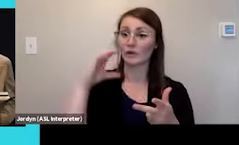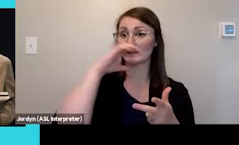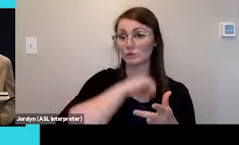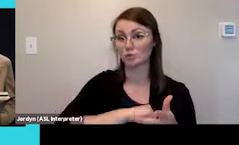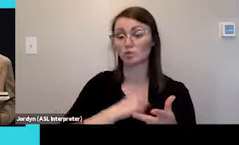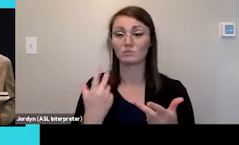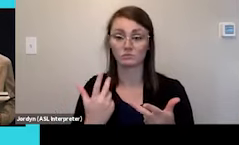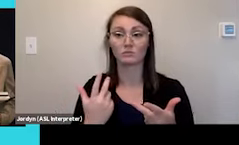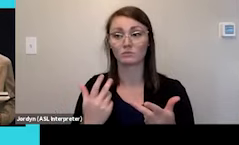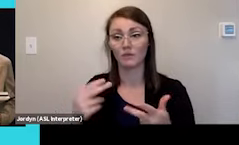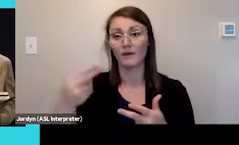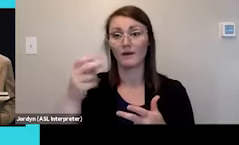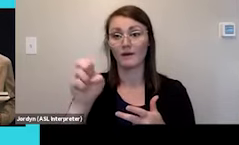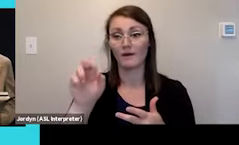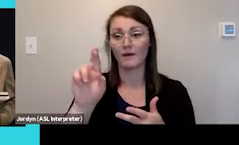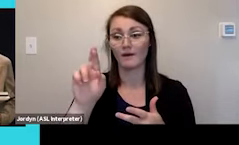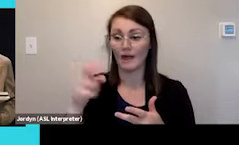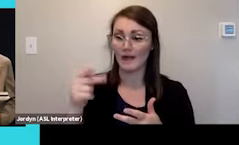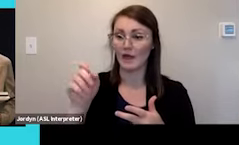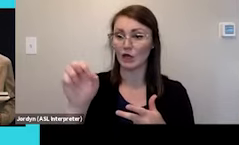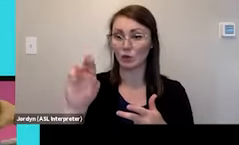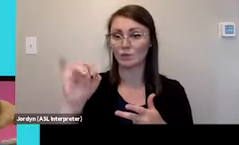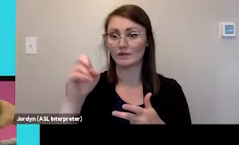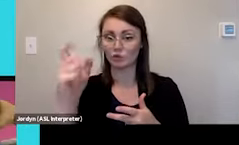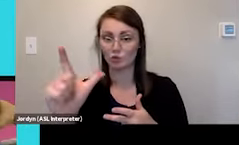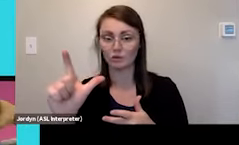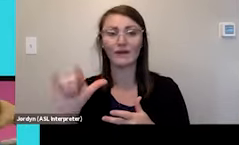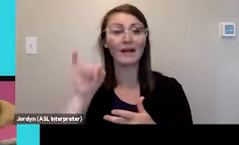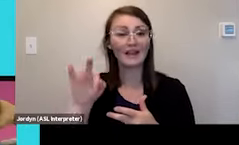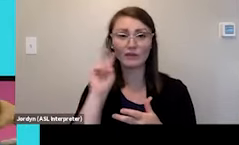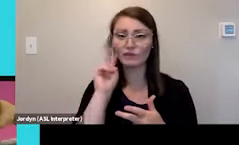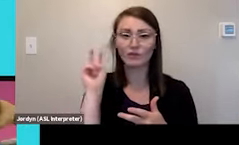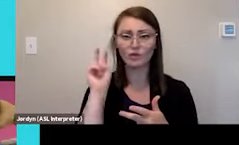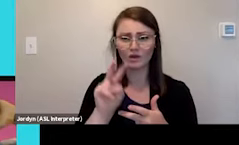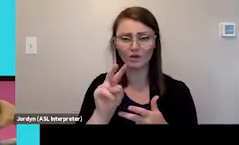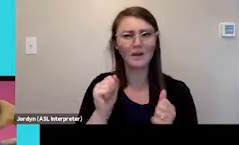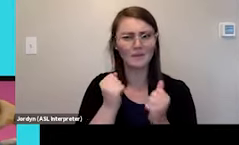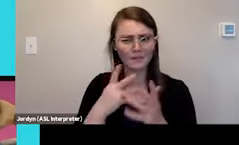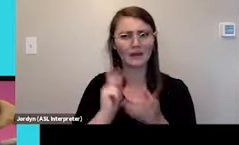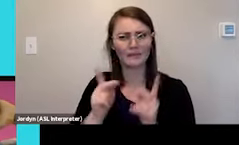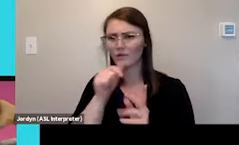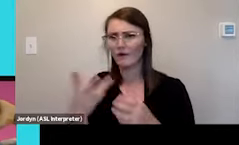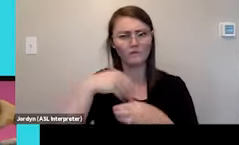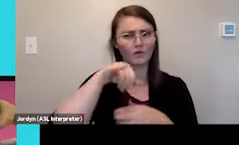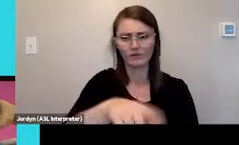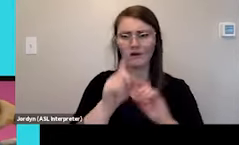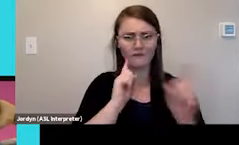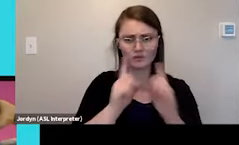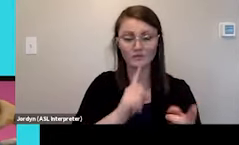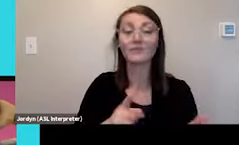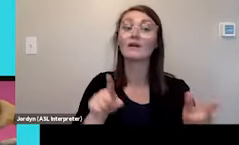and that leaves out a lot of people from the conversation. And if you look very quickly, there are also very many ridiculous